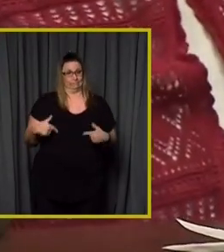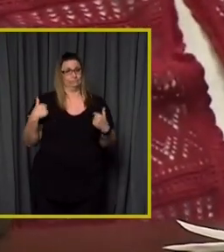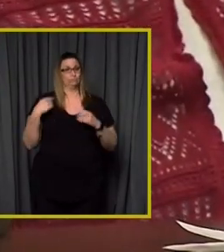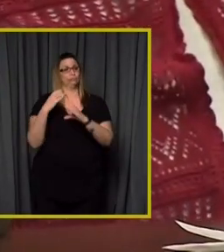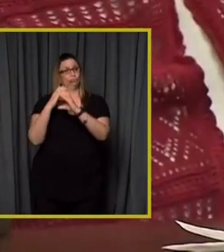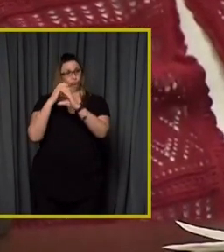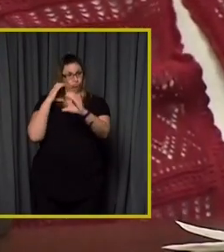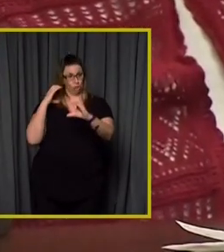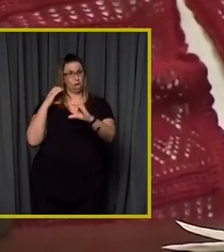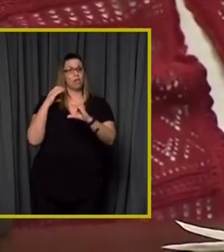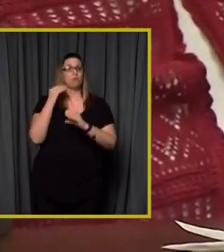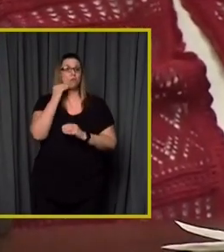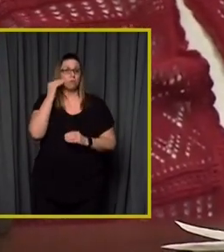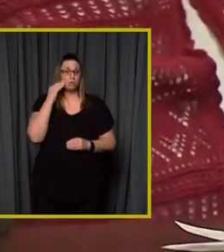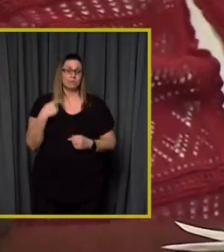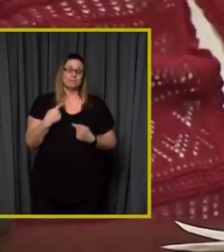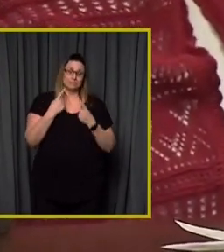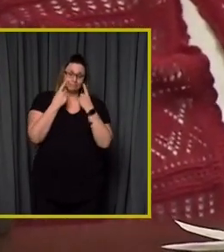Sorry.